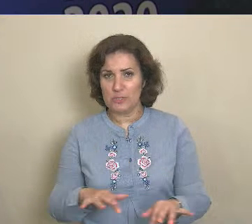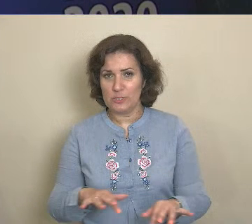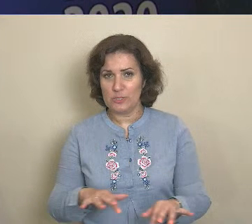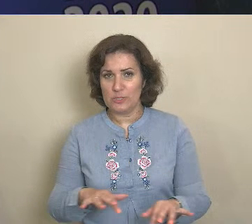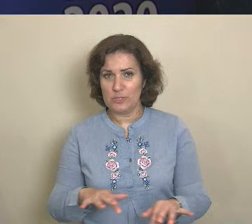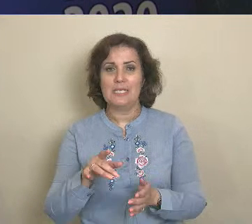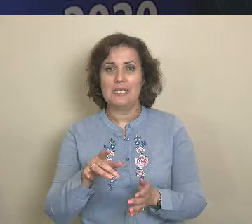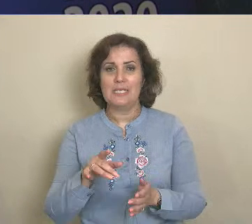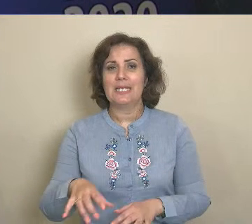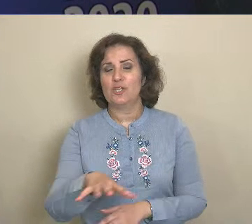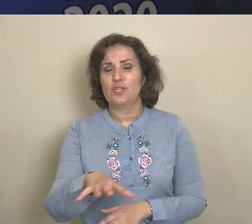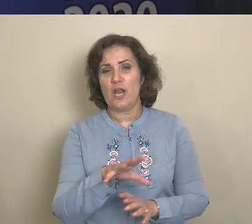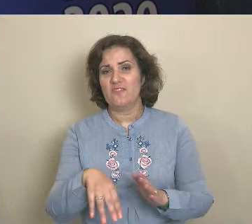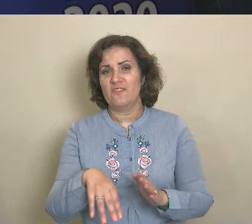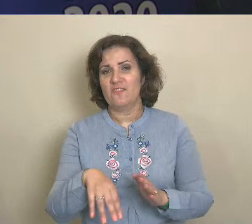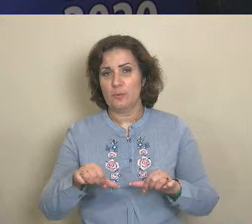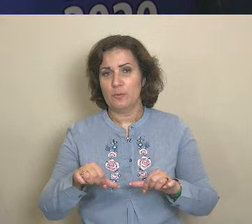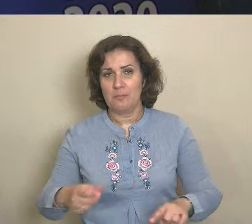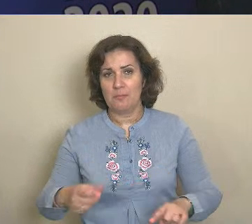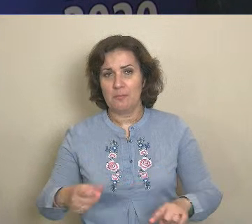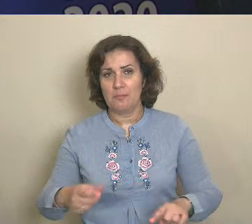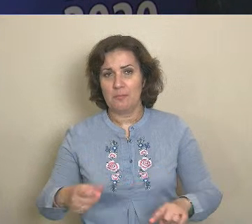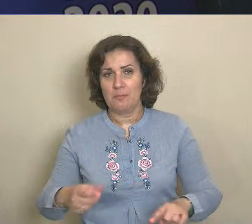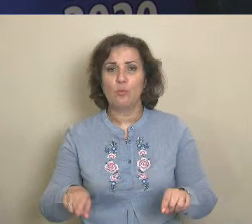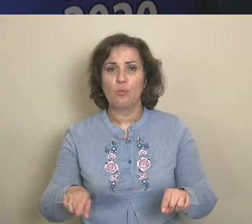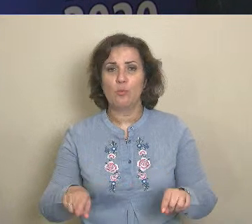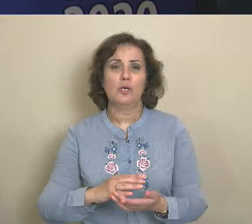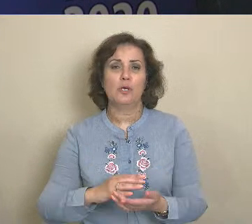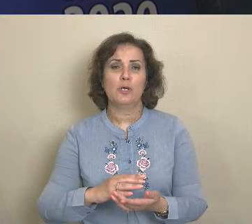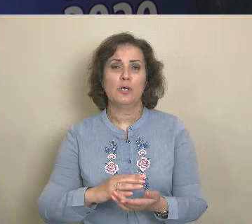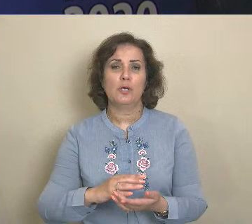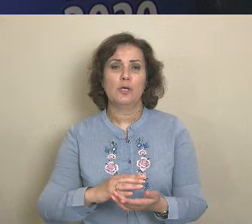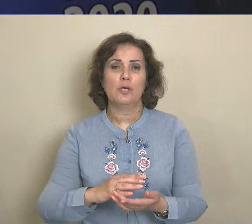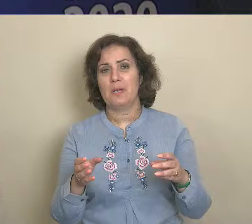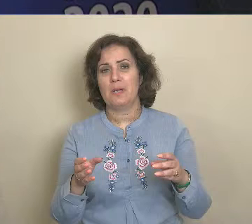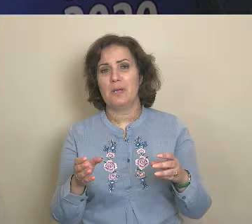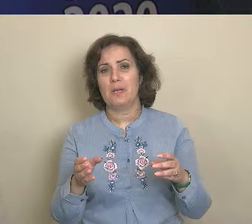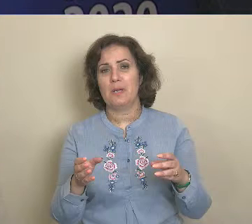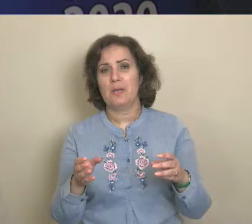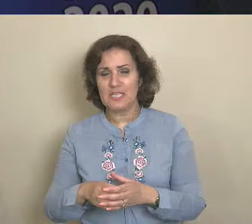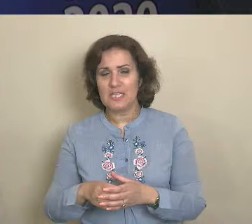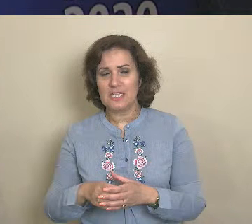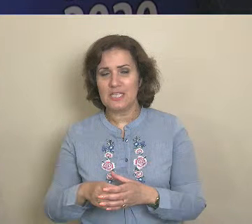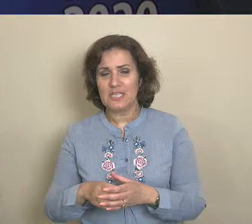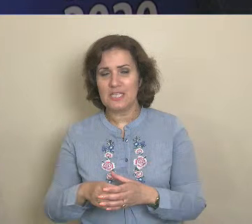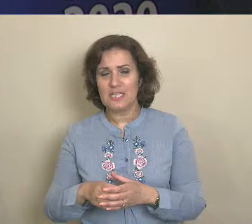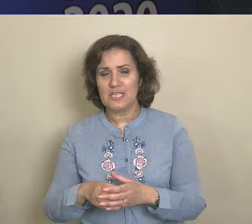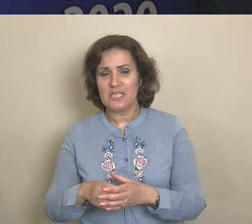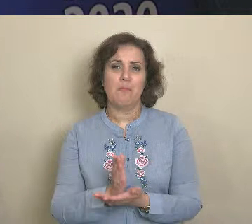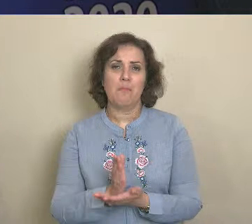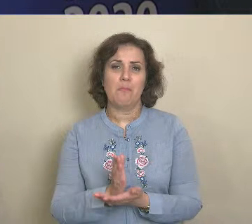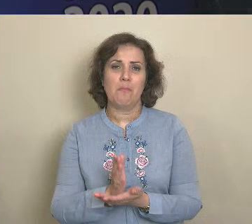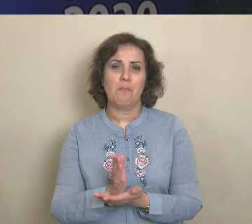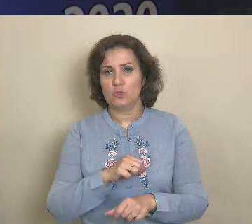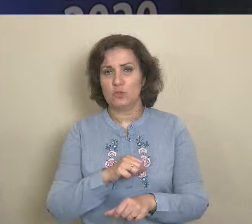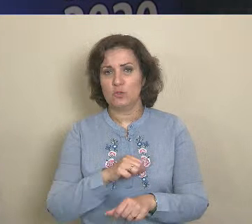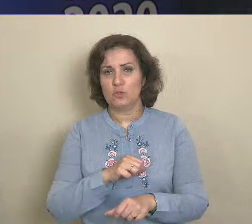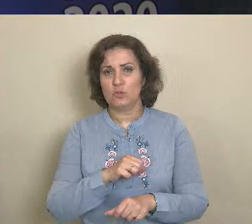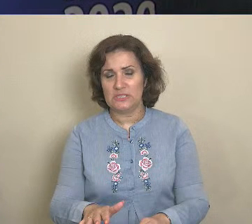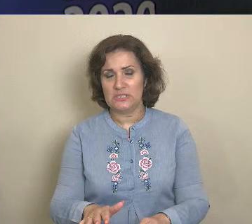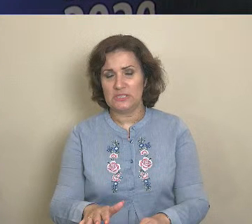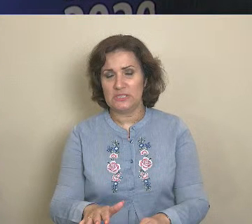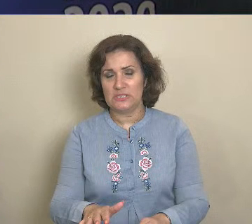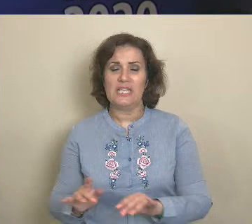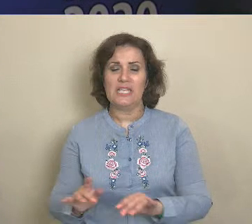or we have to give certain independence to the TECs because they are being formed by political parties and they have to